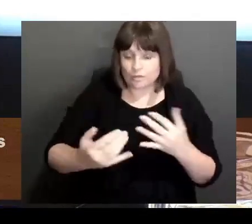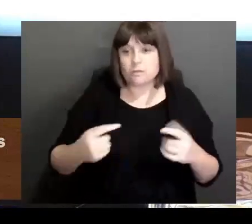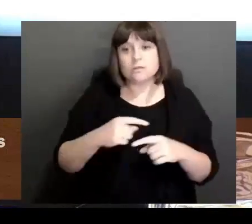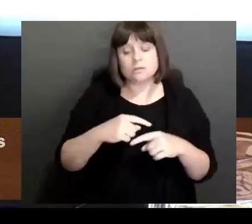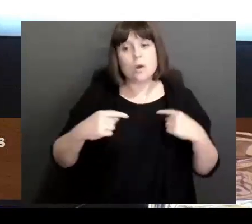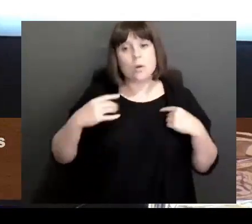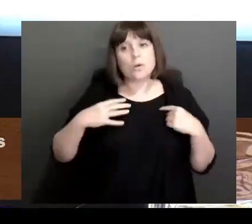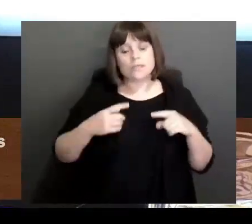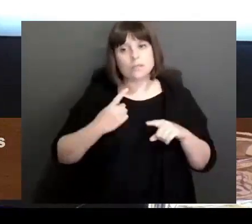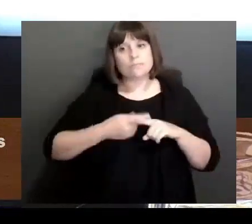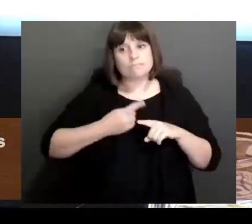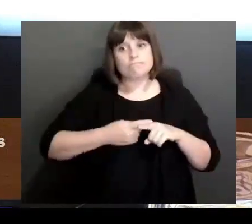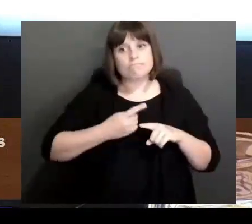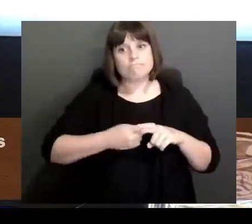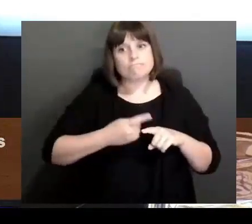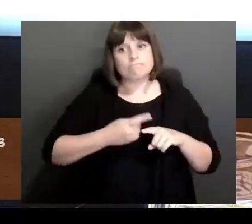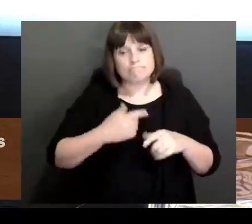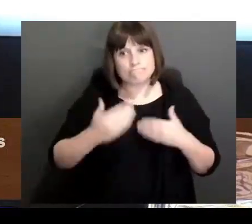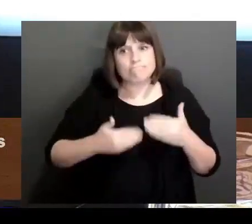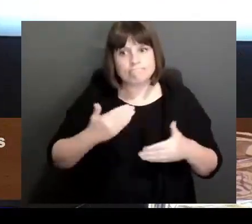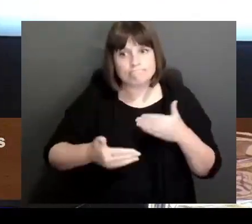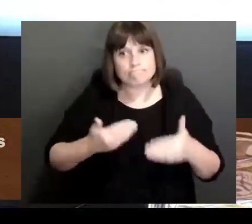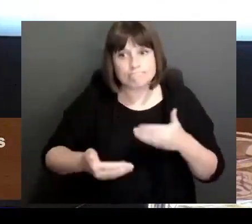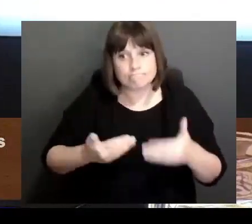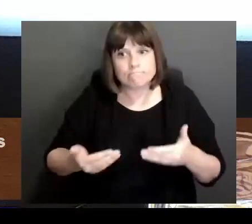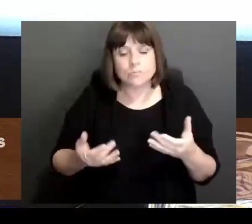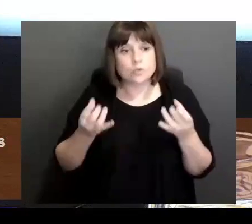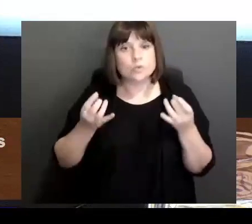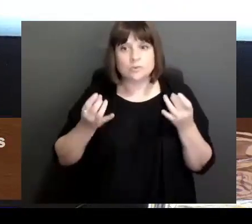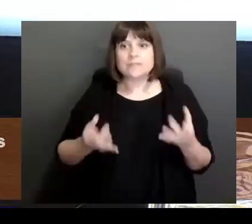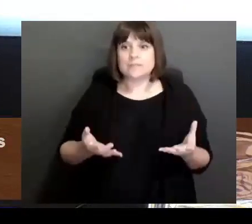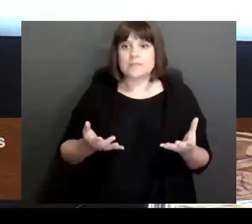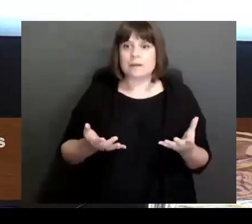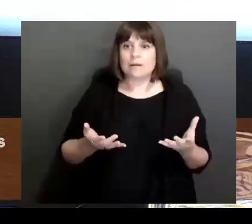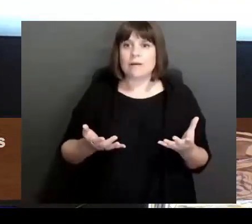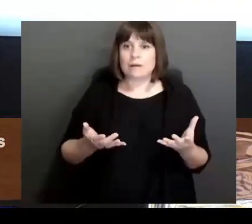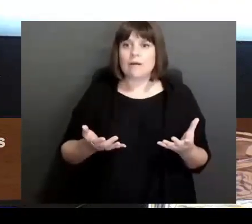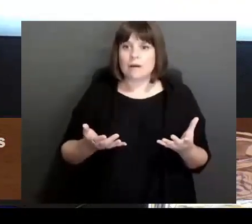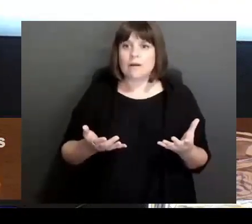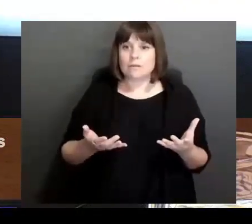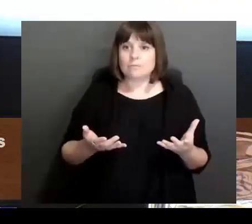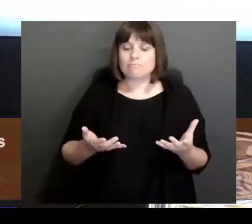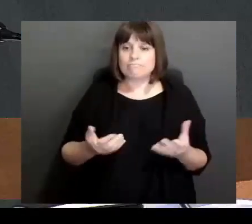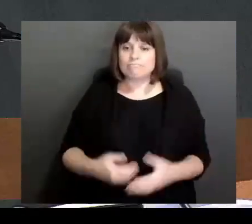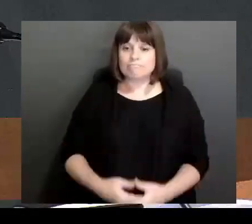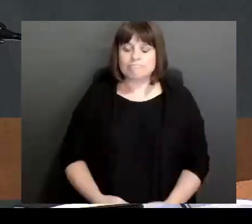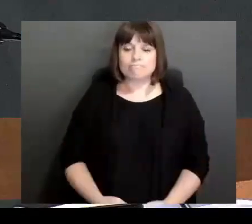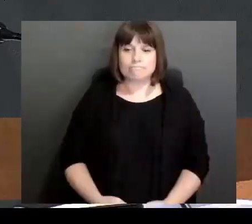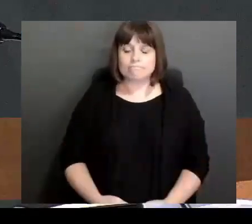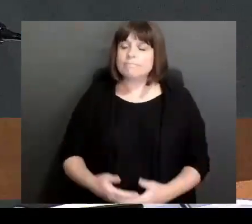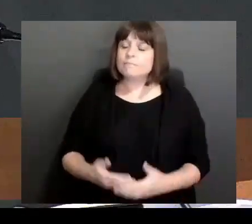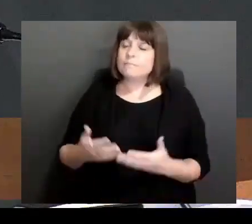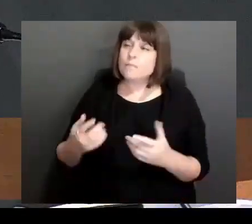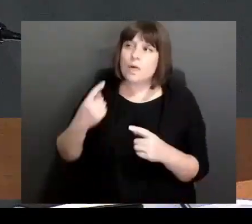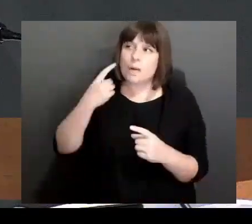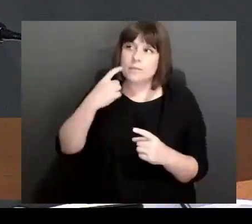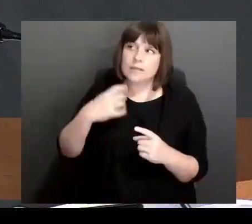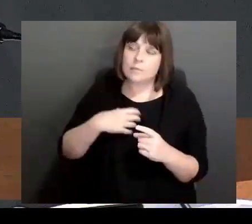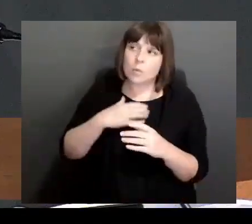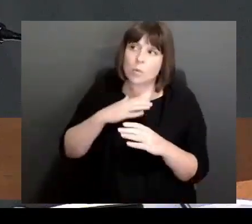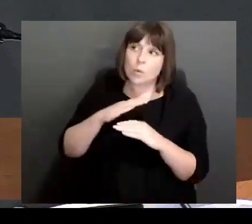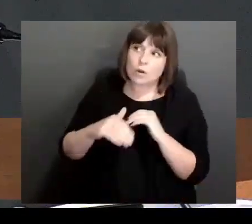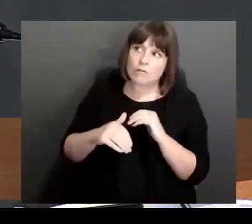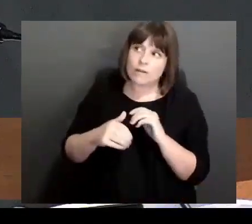surpass that so that we actually start to pull back and back, absolutely. I'm thinking more of the impact